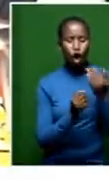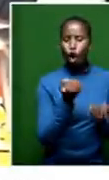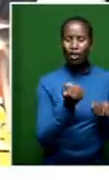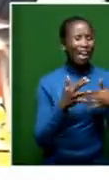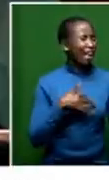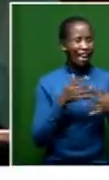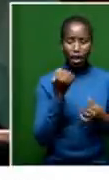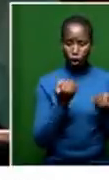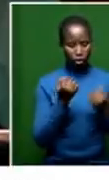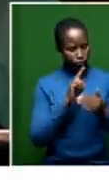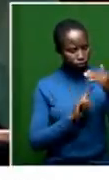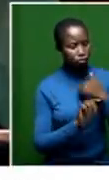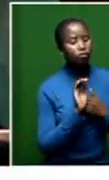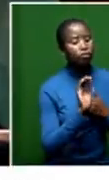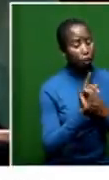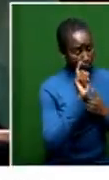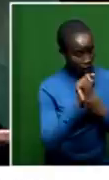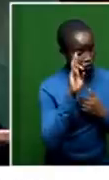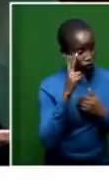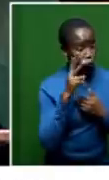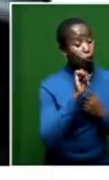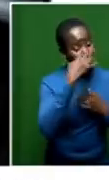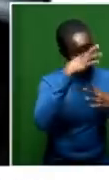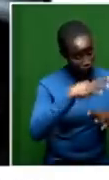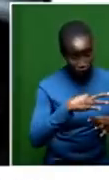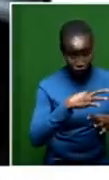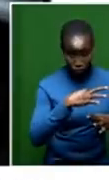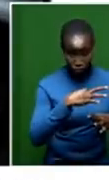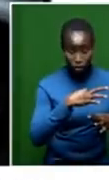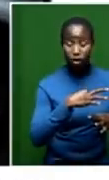you ask them to review their own decision or